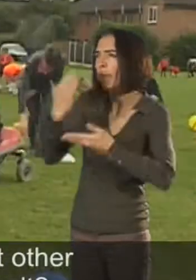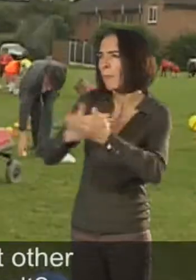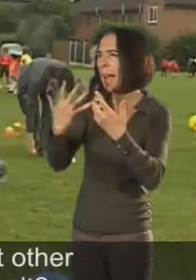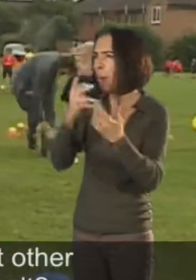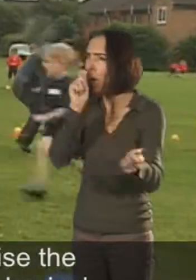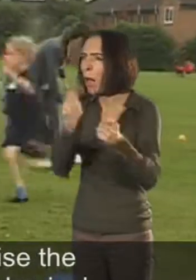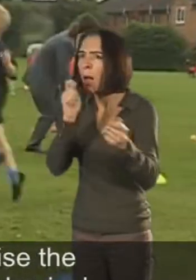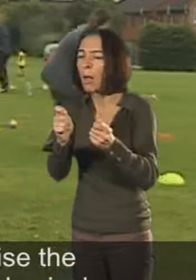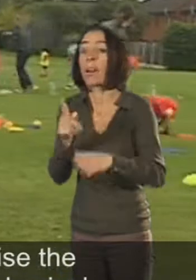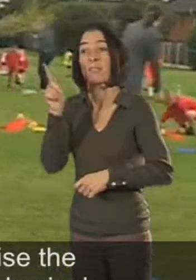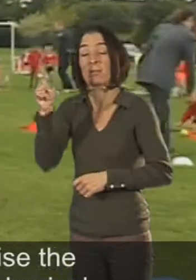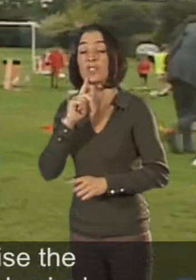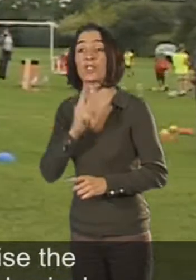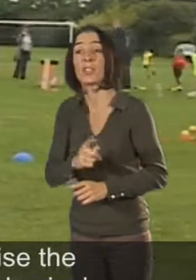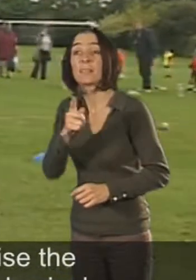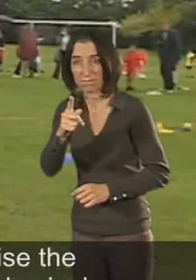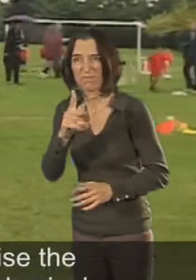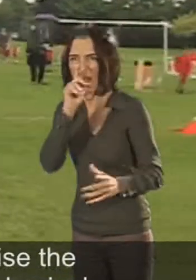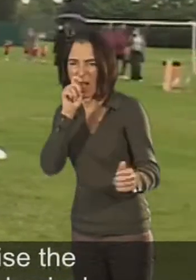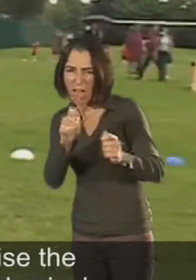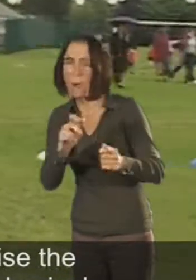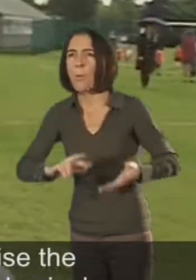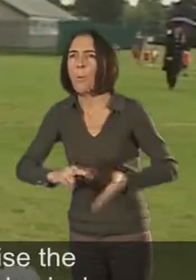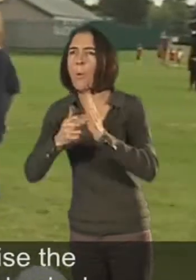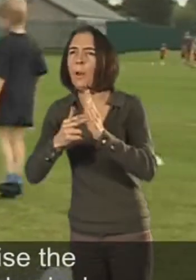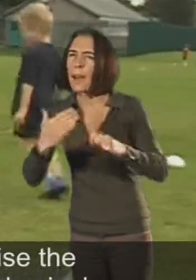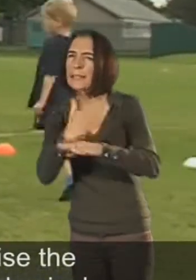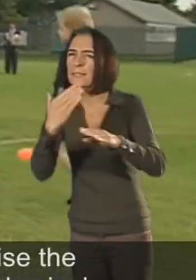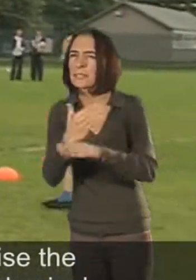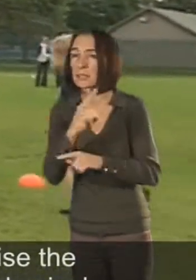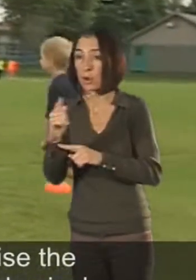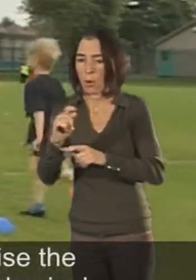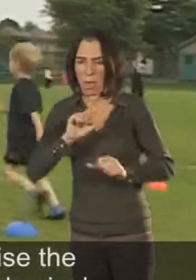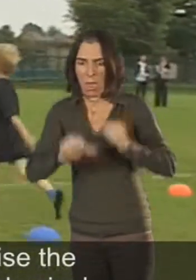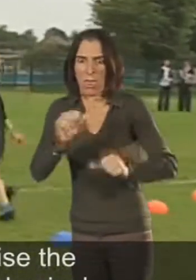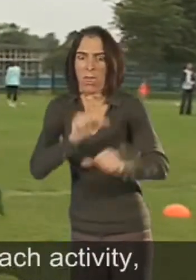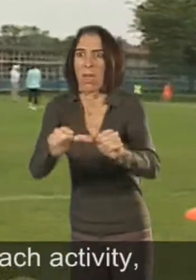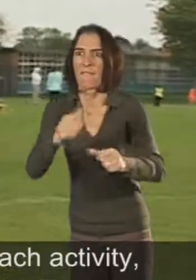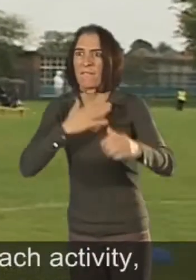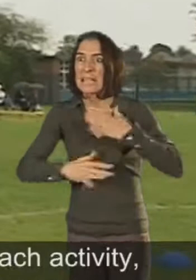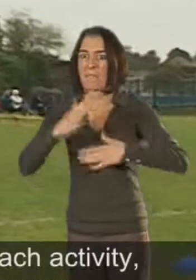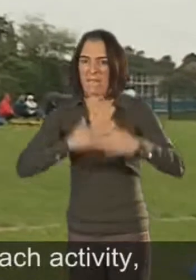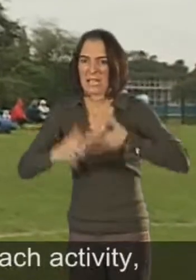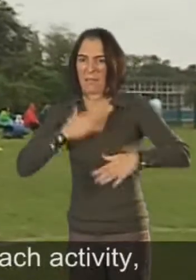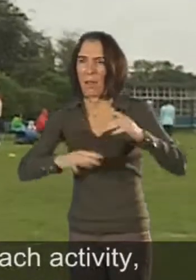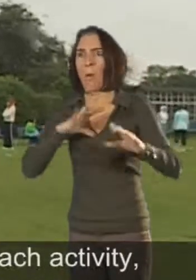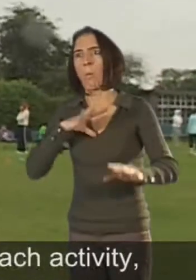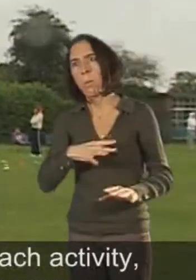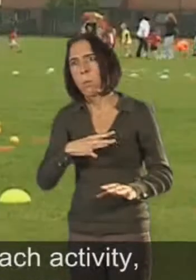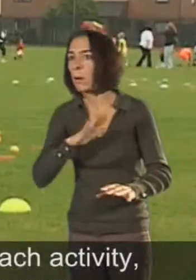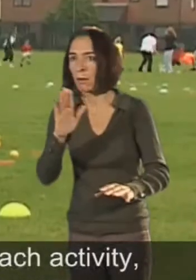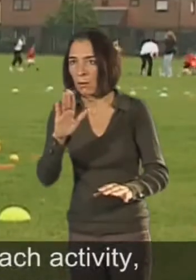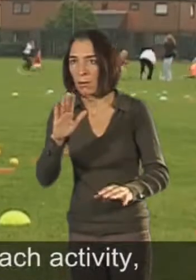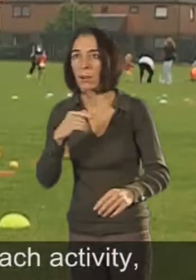result? She suggested that we try to organise the activities so that there weren't two physical challenges, one after the